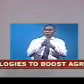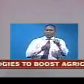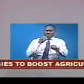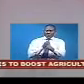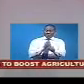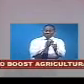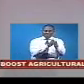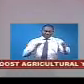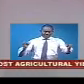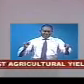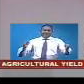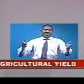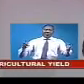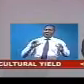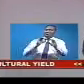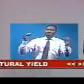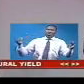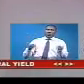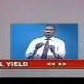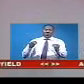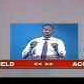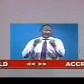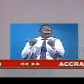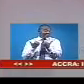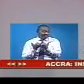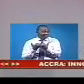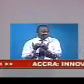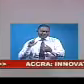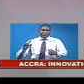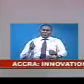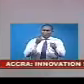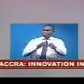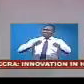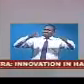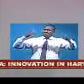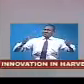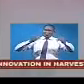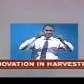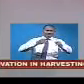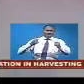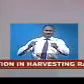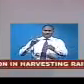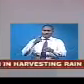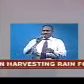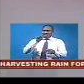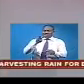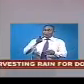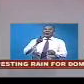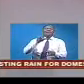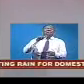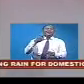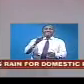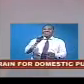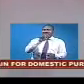a three-year period, will see to the organization of the association's first ever biggest individual event, the